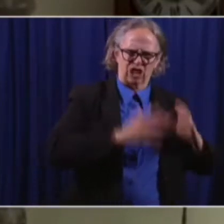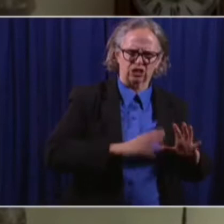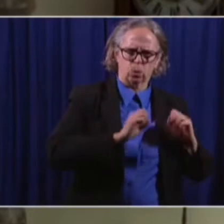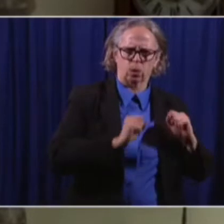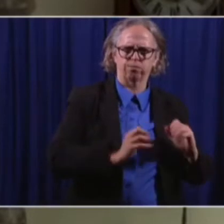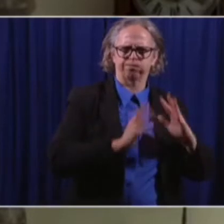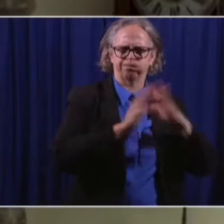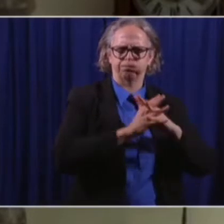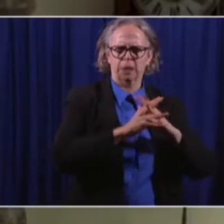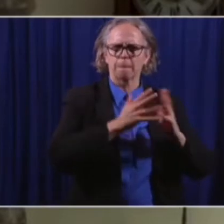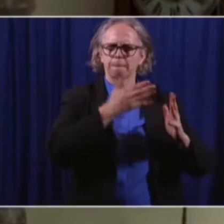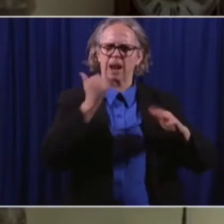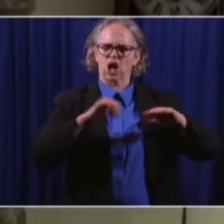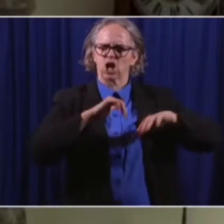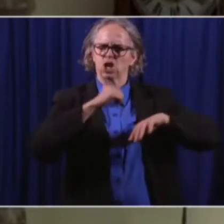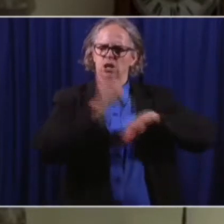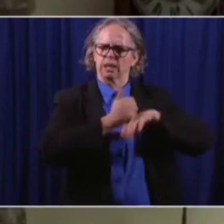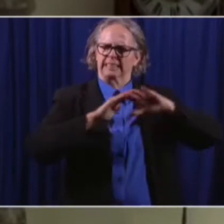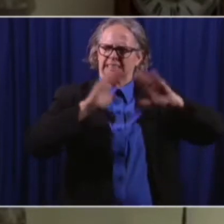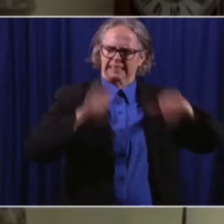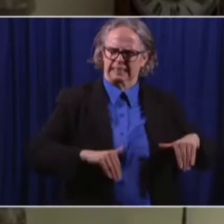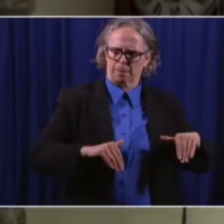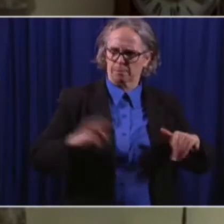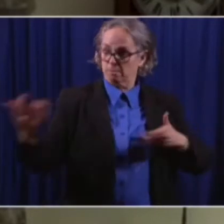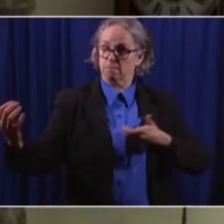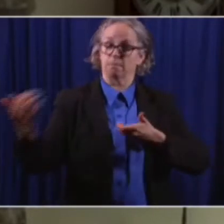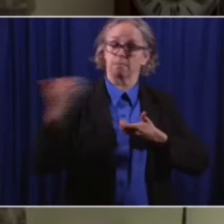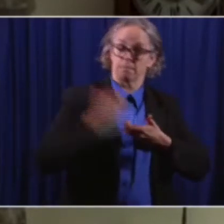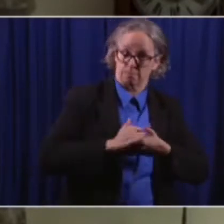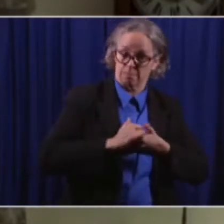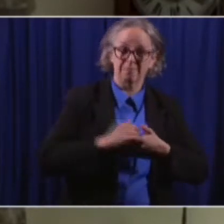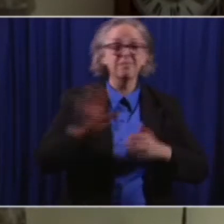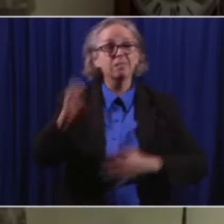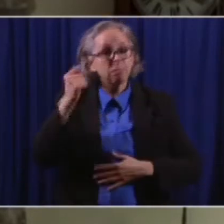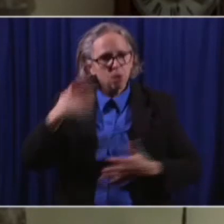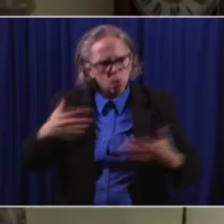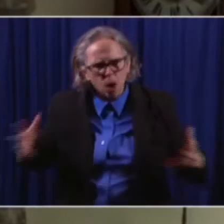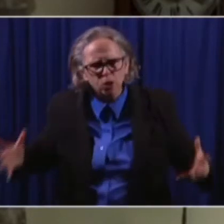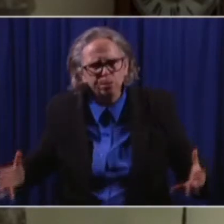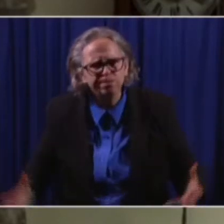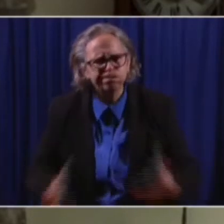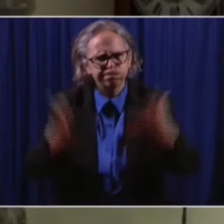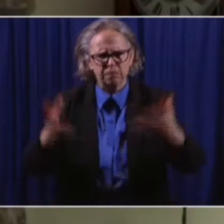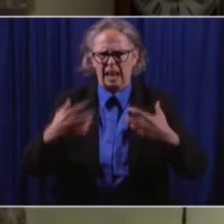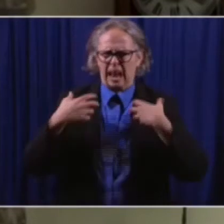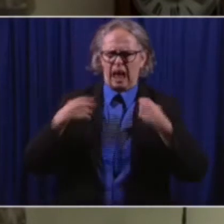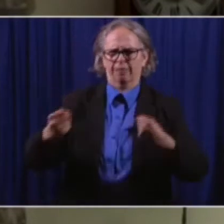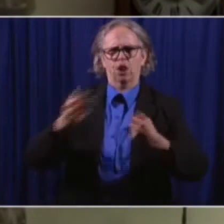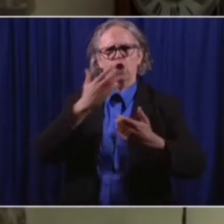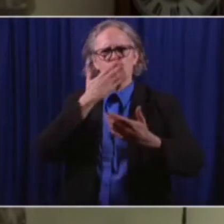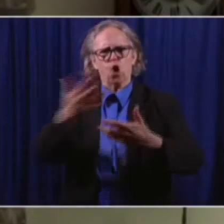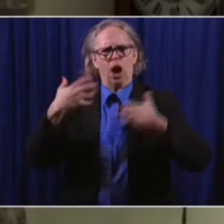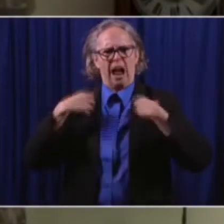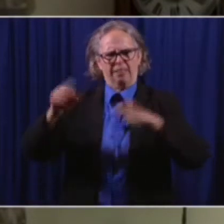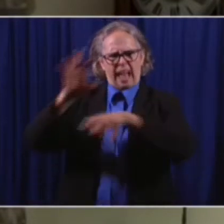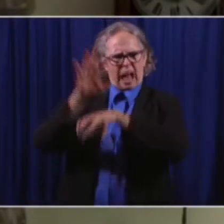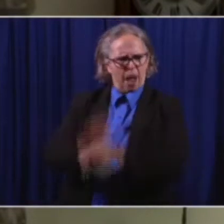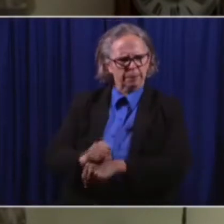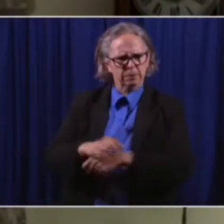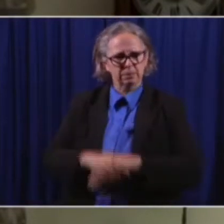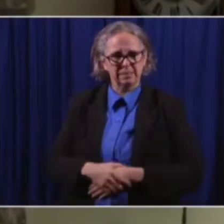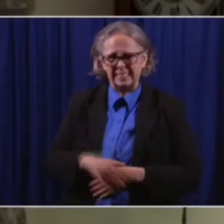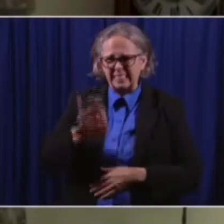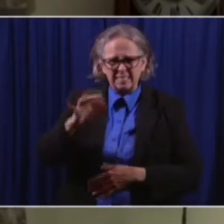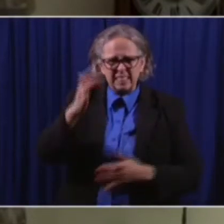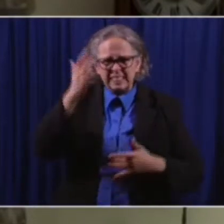special role in helping their members develop good health habits, such as using primary care instead of the emergency rooms, getting